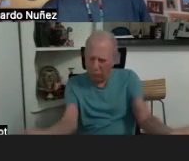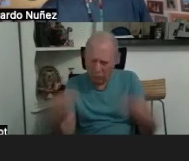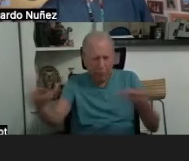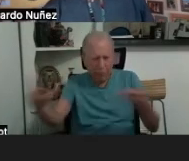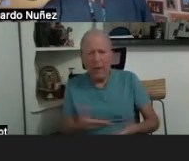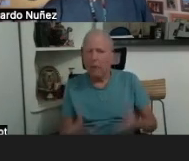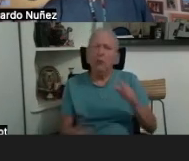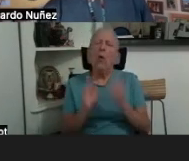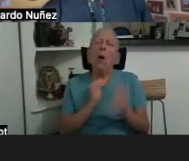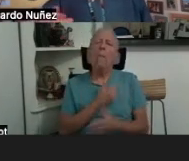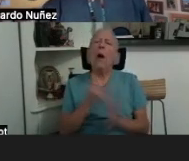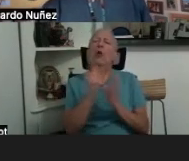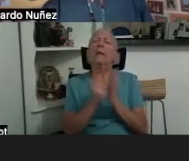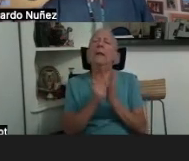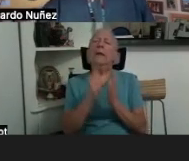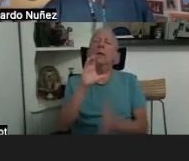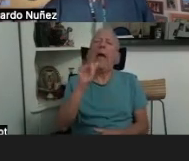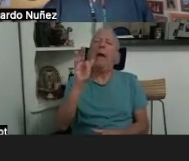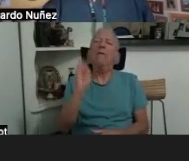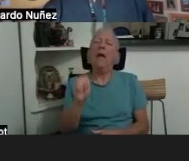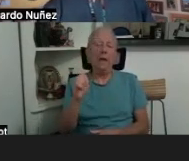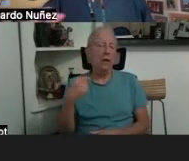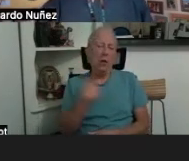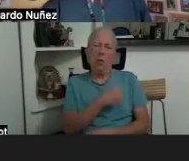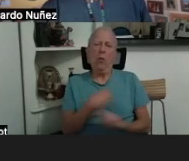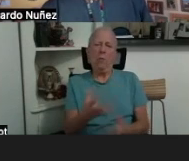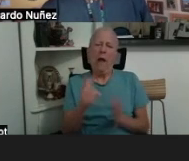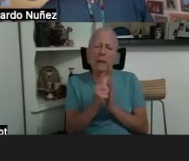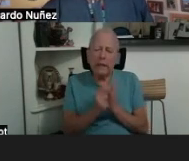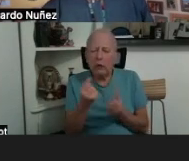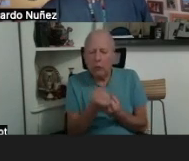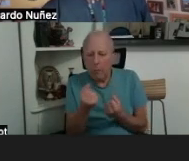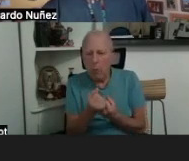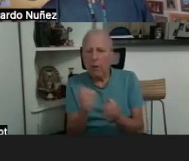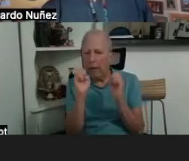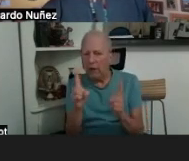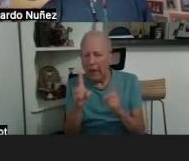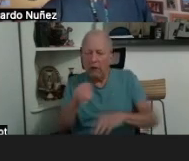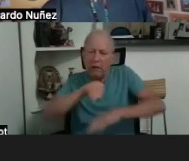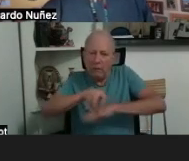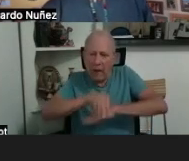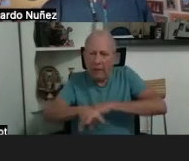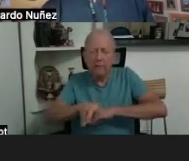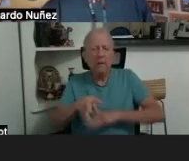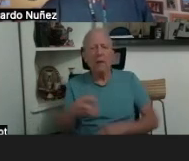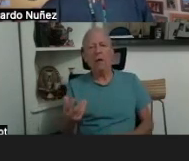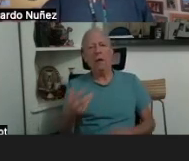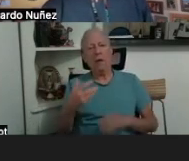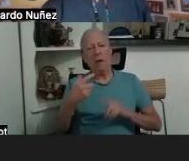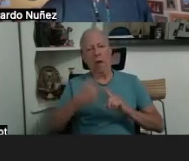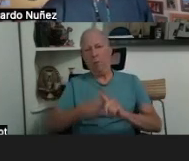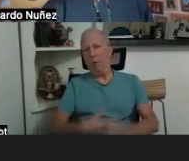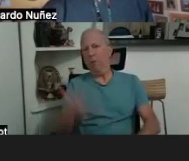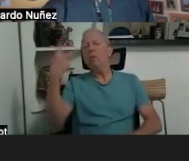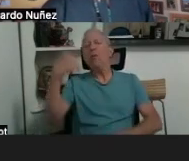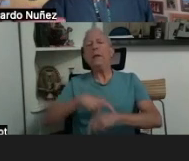cafes, where we provide legal support, legal education, and legal advice 3 times per month, and most of